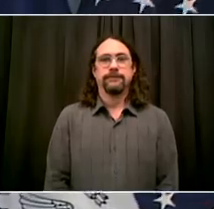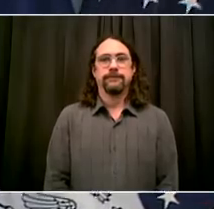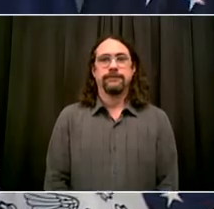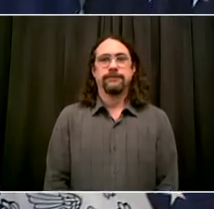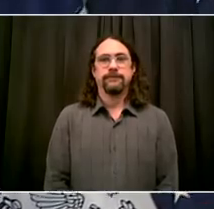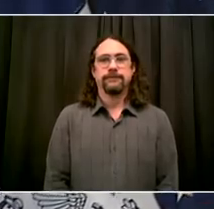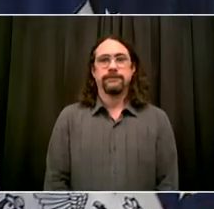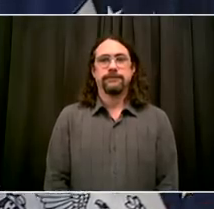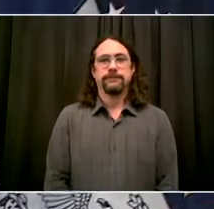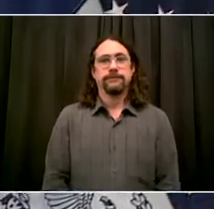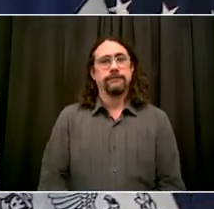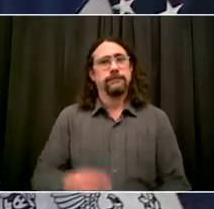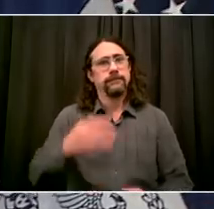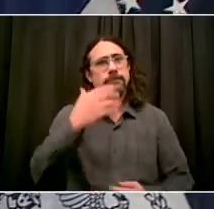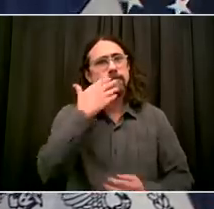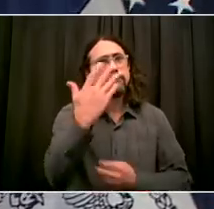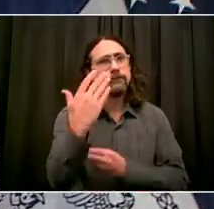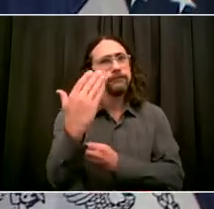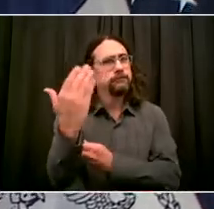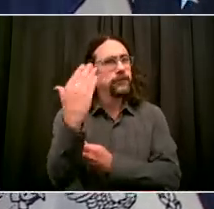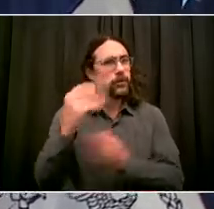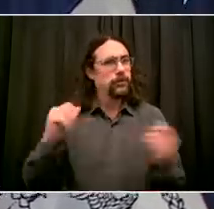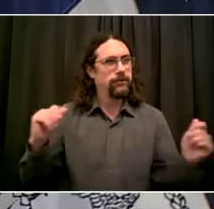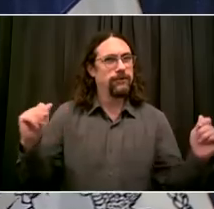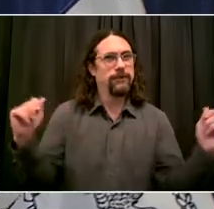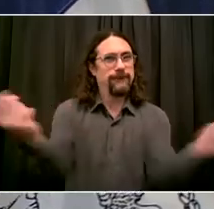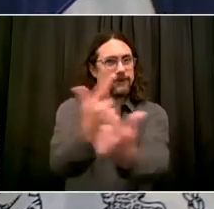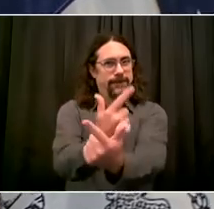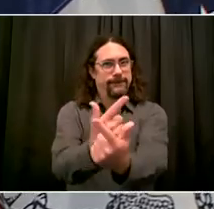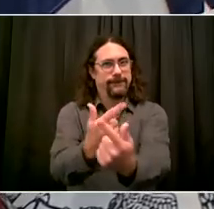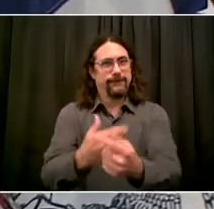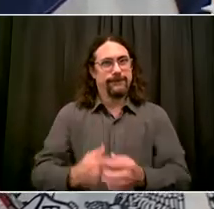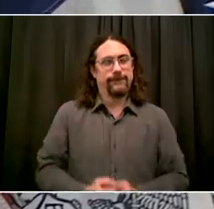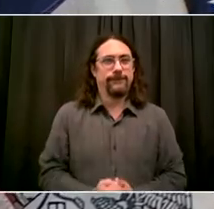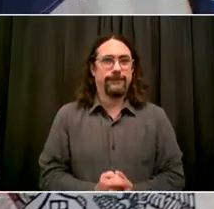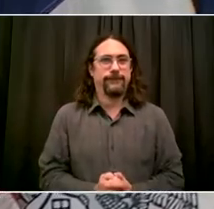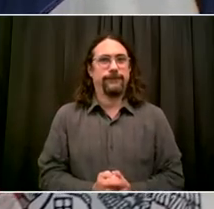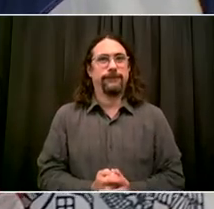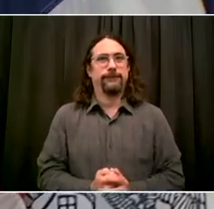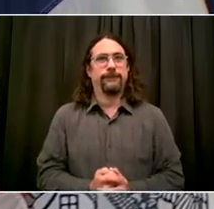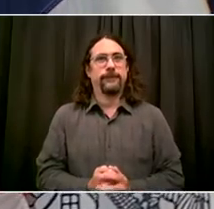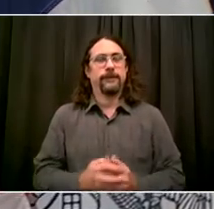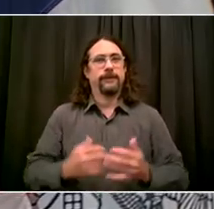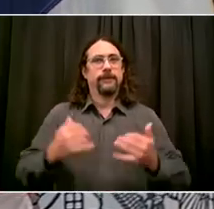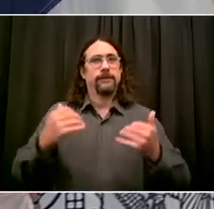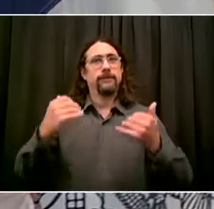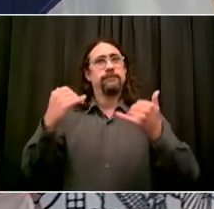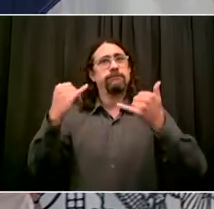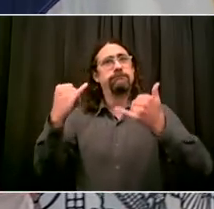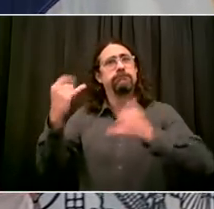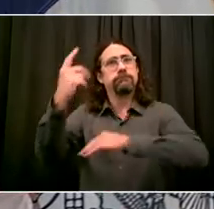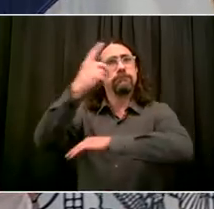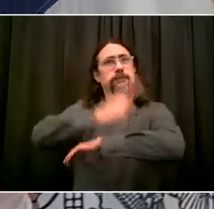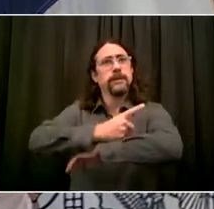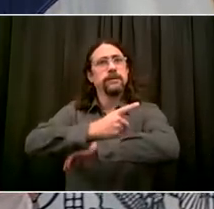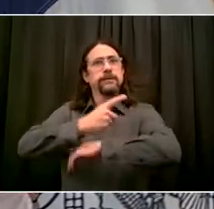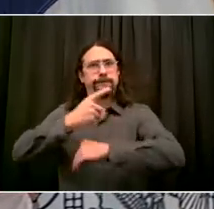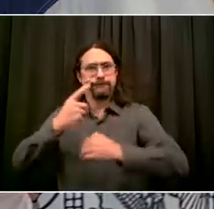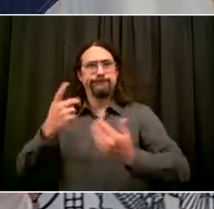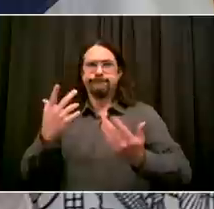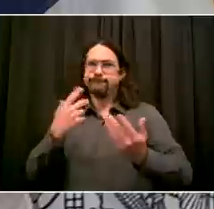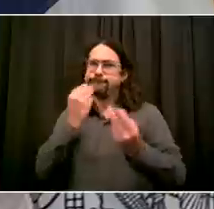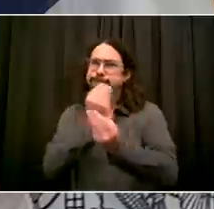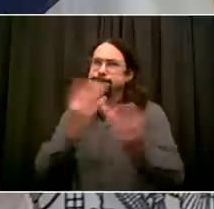Good morning, everybody. We are at a crucial moment in this city, crucial moment in our fight against the coronavirus. Now,